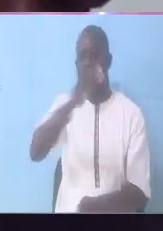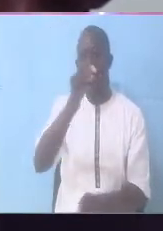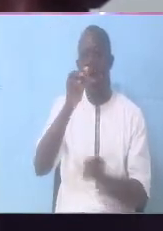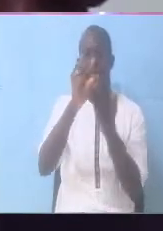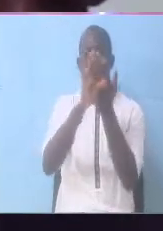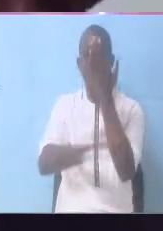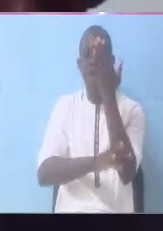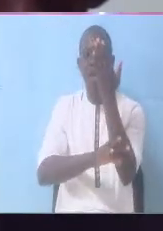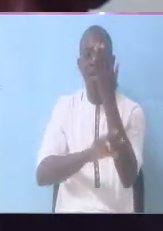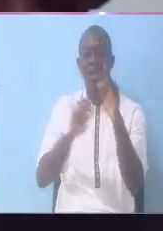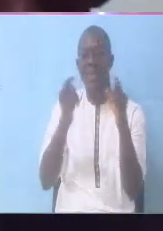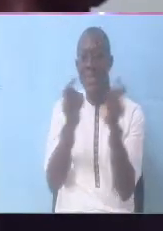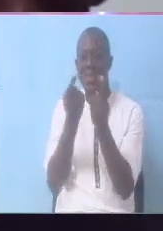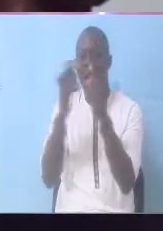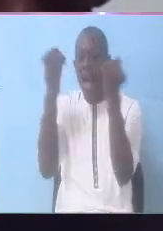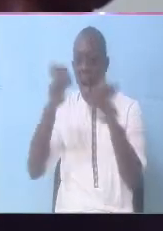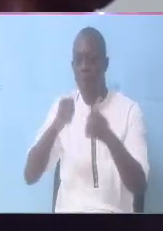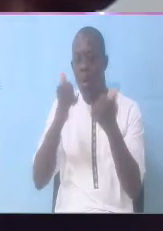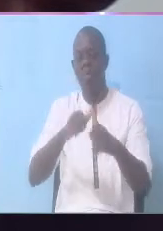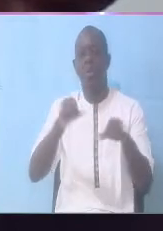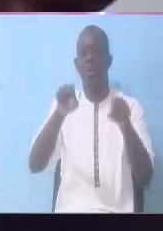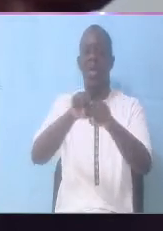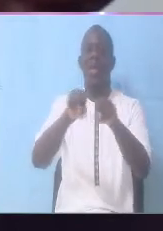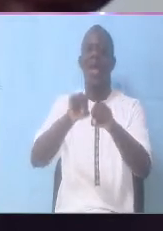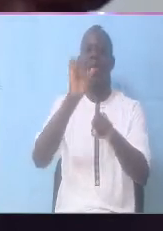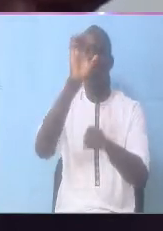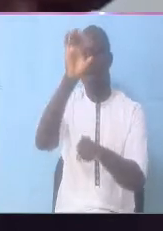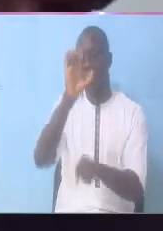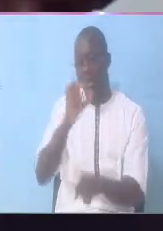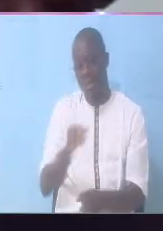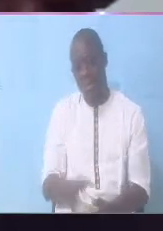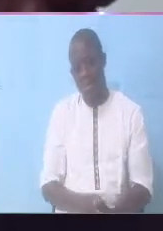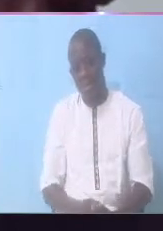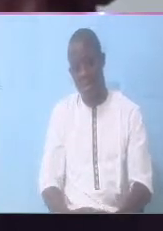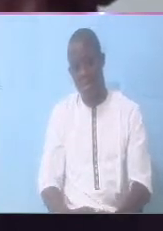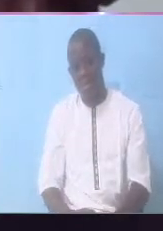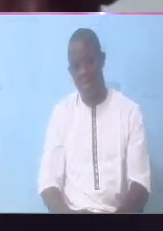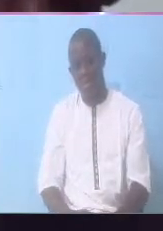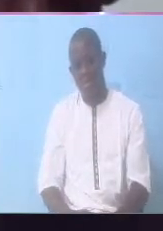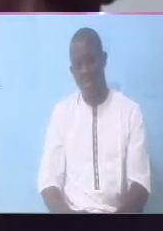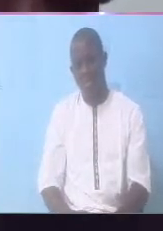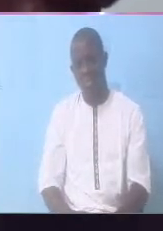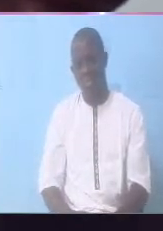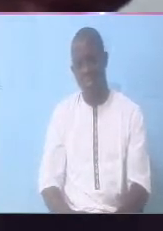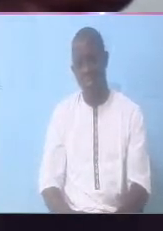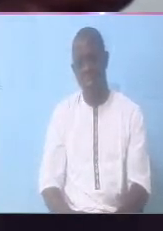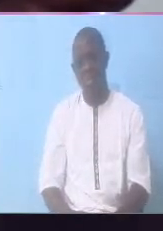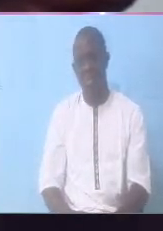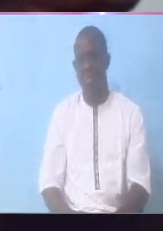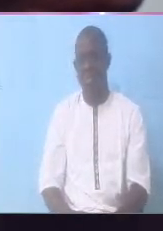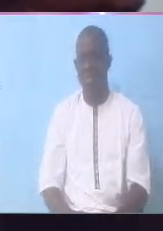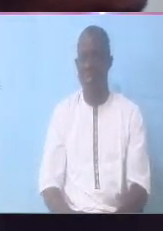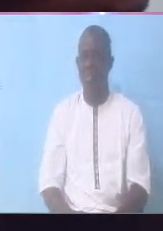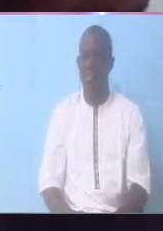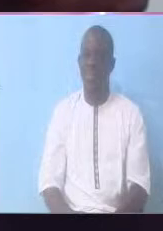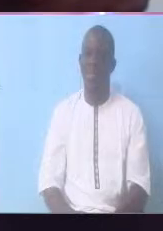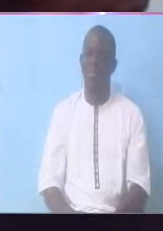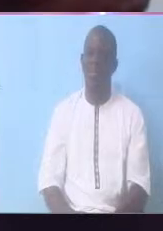Affairs Senegal. Wala Minister di membe Senegal ni bandala bankolu tema. Baboucar Blaise